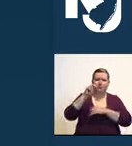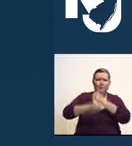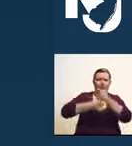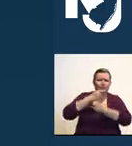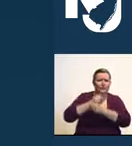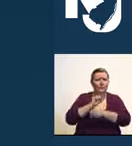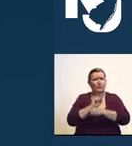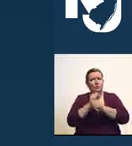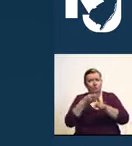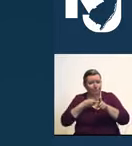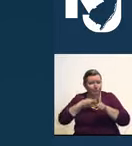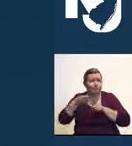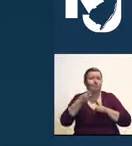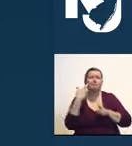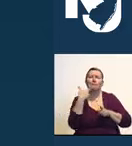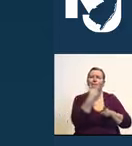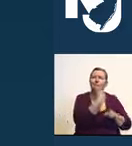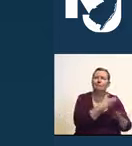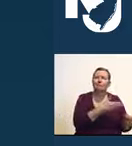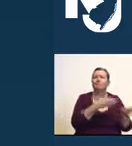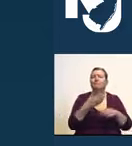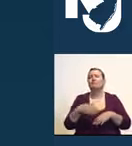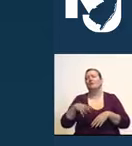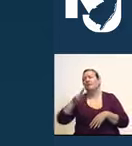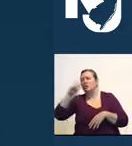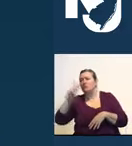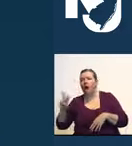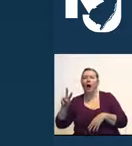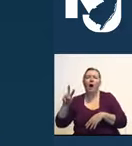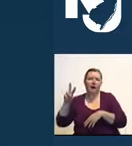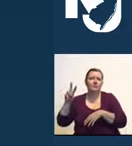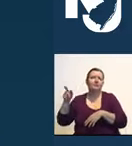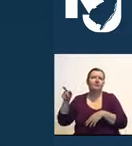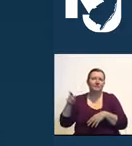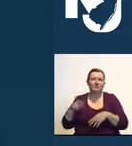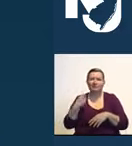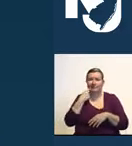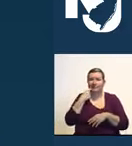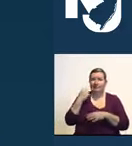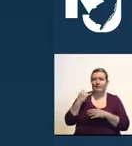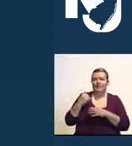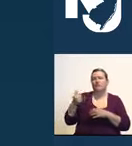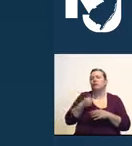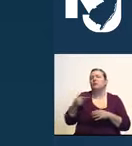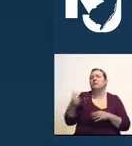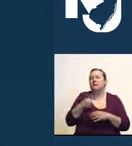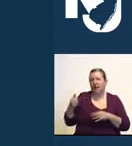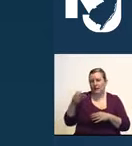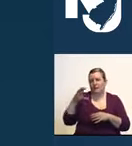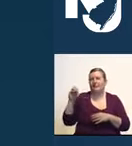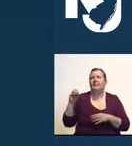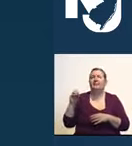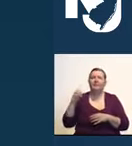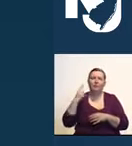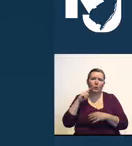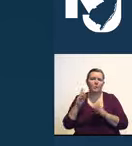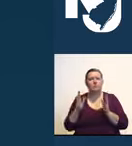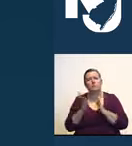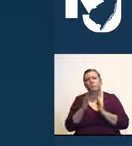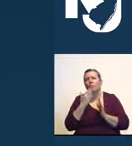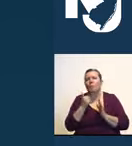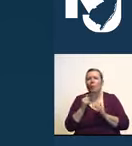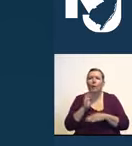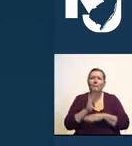for Verizon Fios, and for the 5 years prior to his passing in transportation and logistics for a small business in Passaic